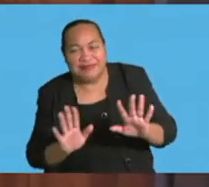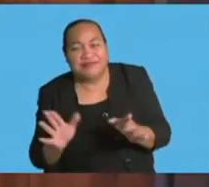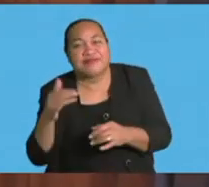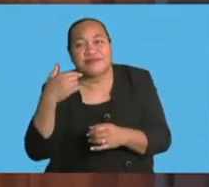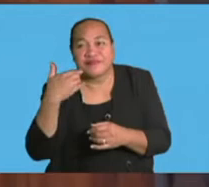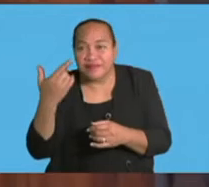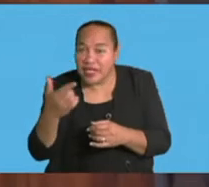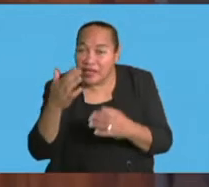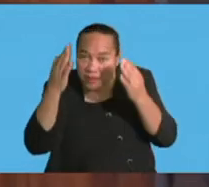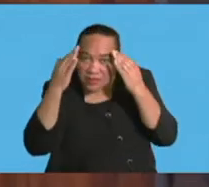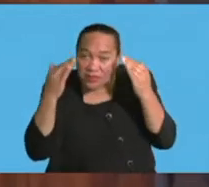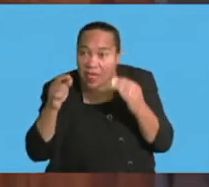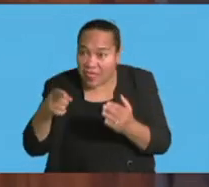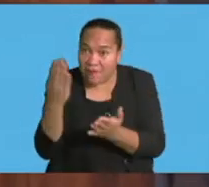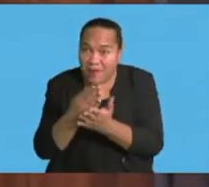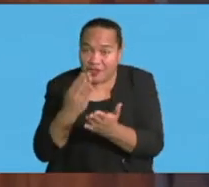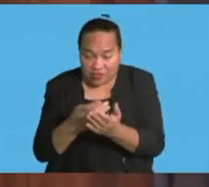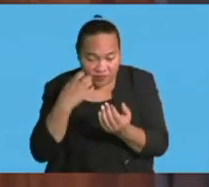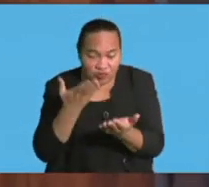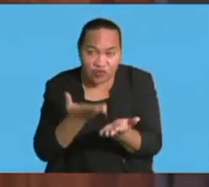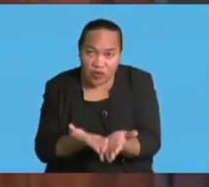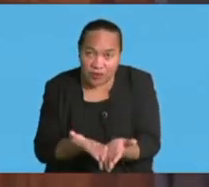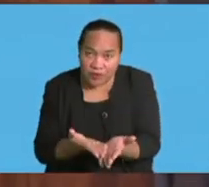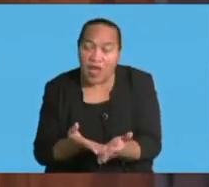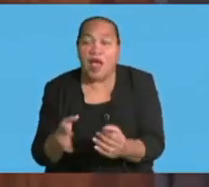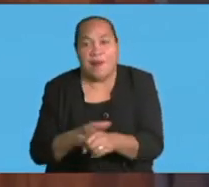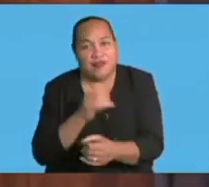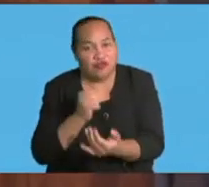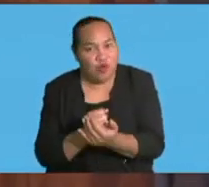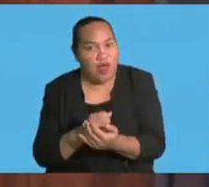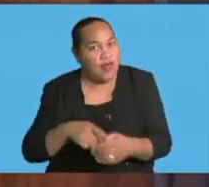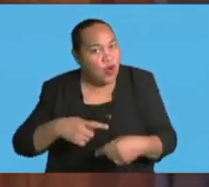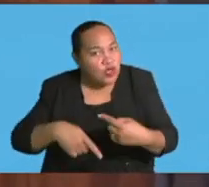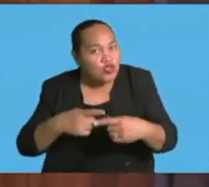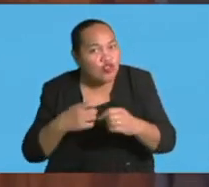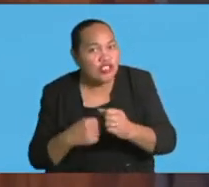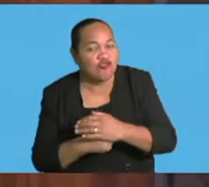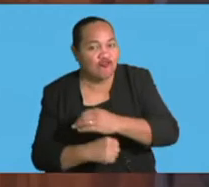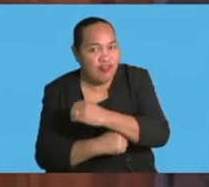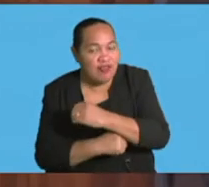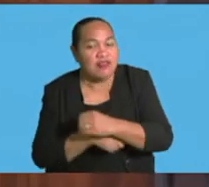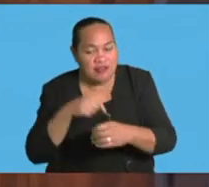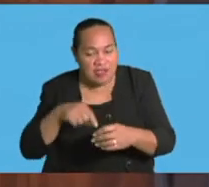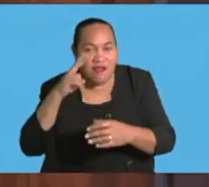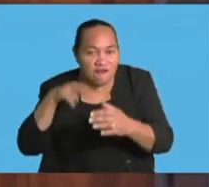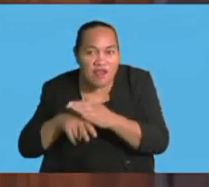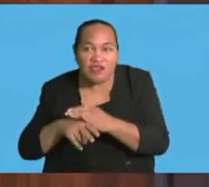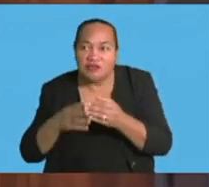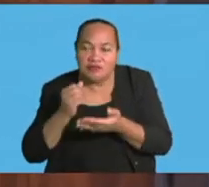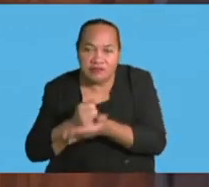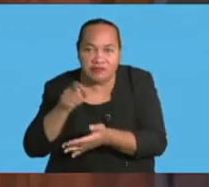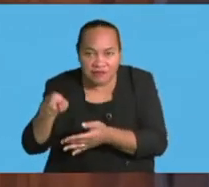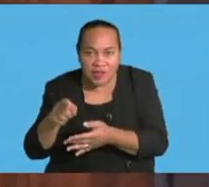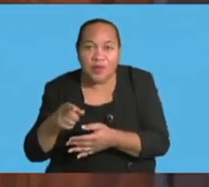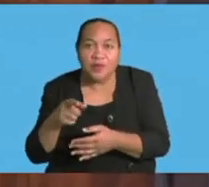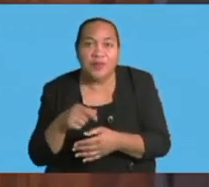Speaker, sir, the budget that is before us will ensure the continuity and strengthening of this vision. Mr. Speaker,